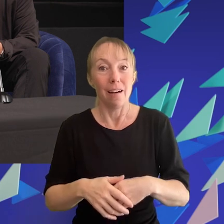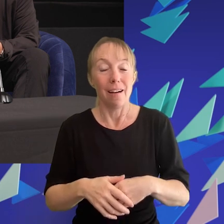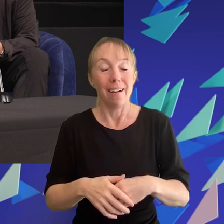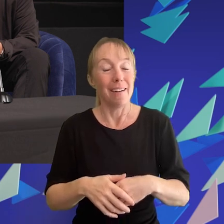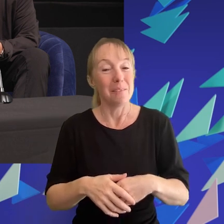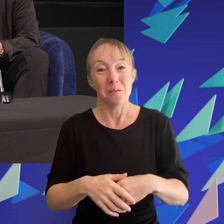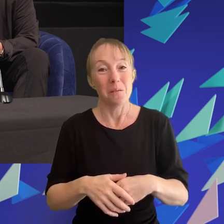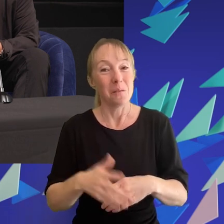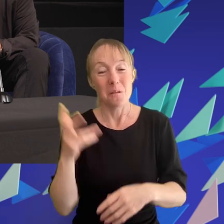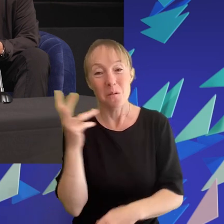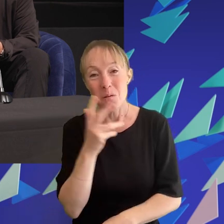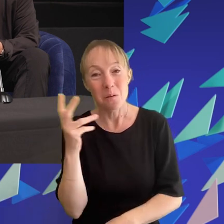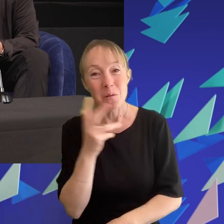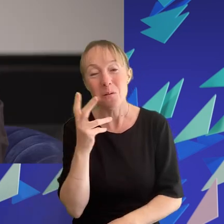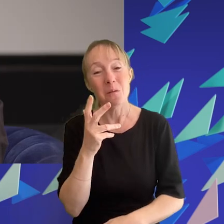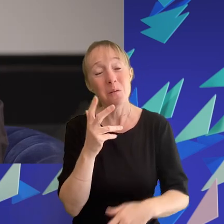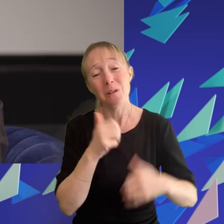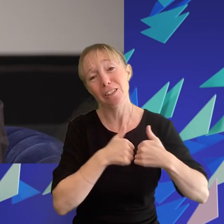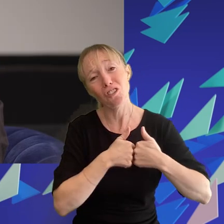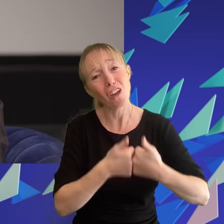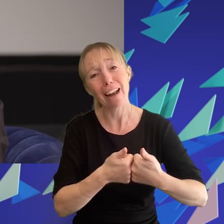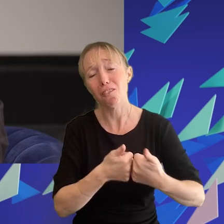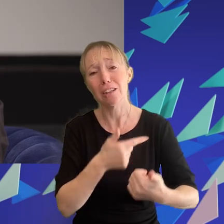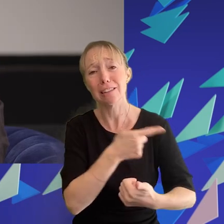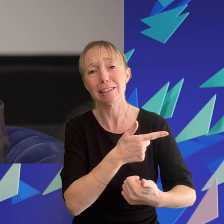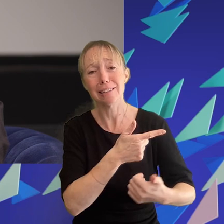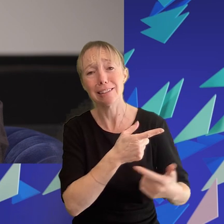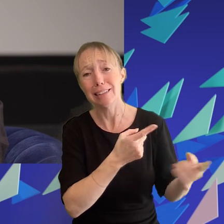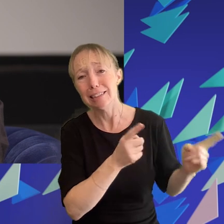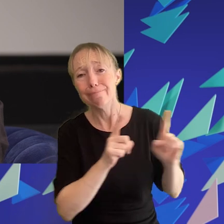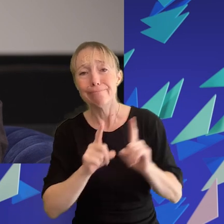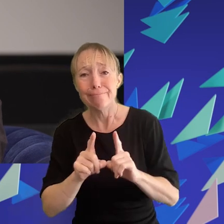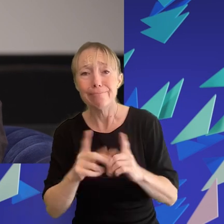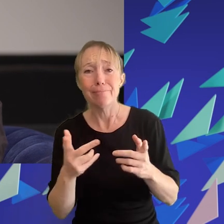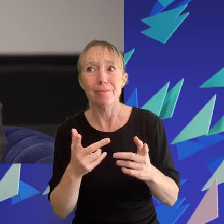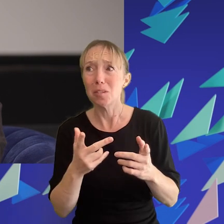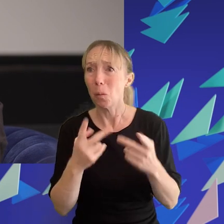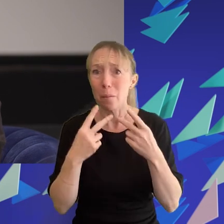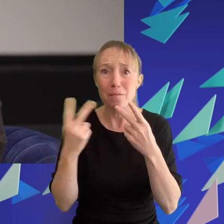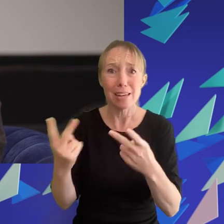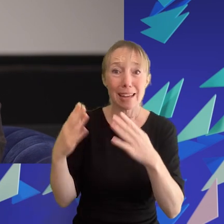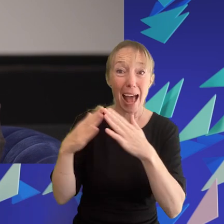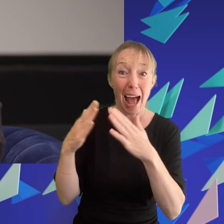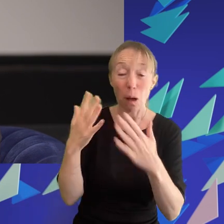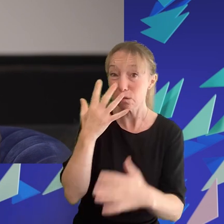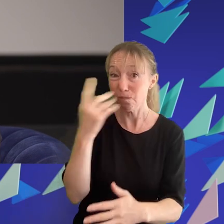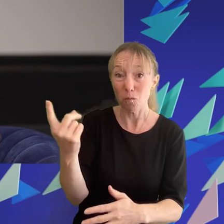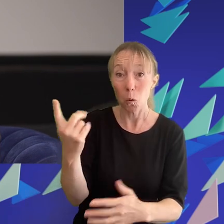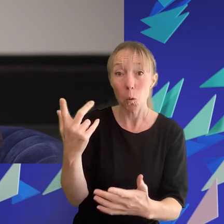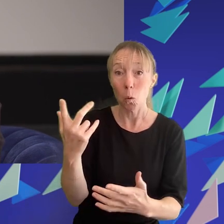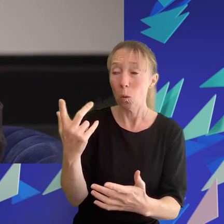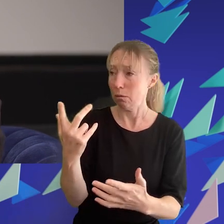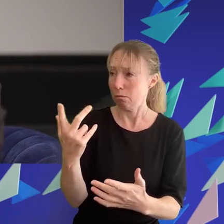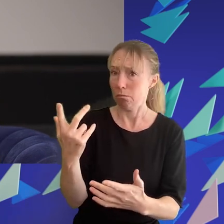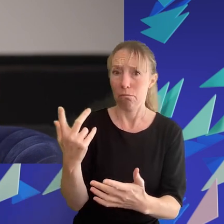And it was an incredible, generous thing that he did with me to really go to a house of somebody, put yourself